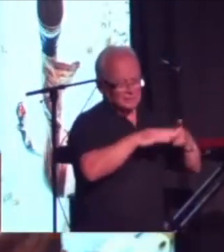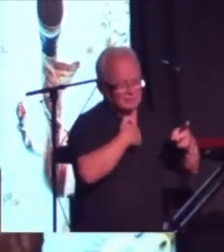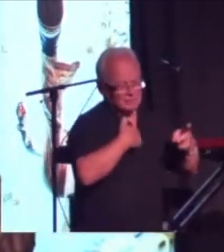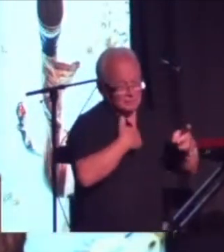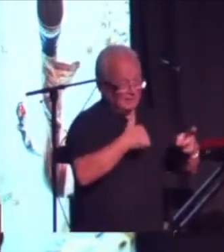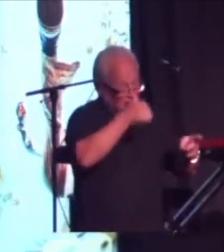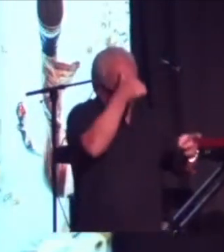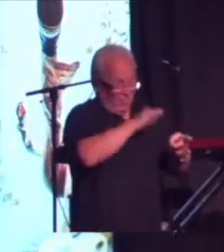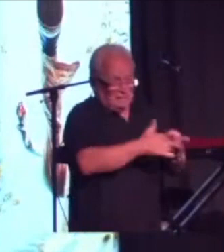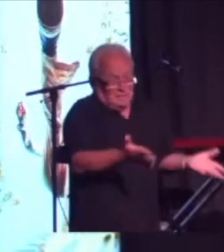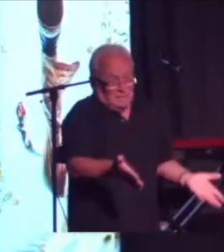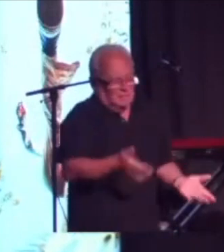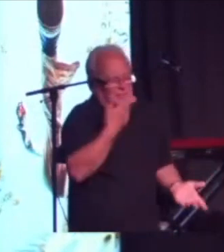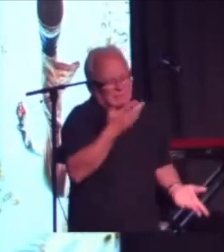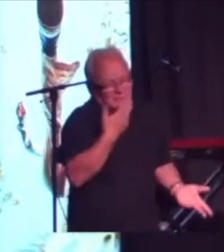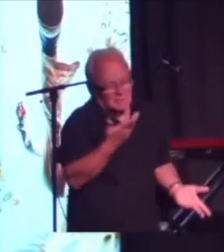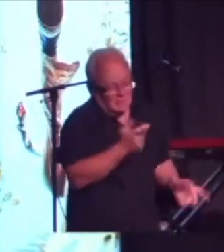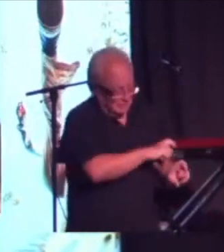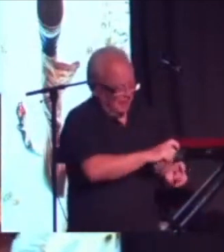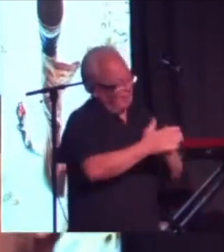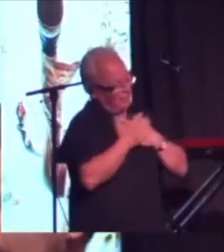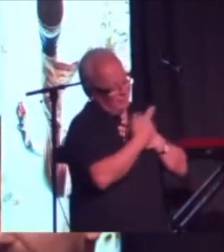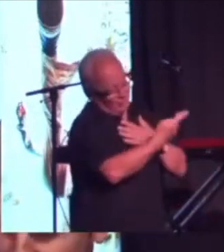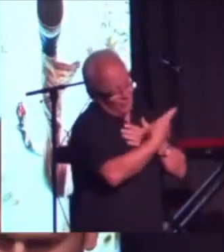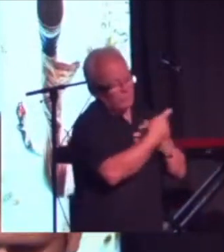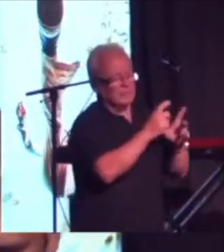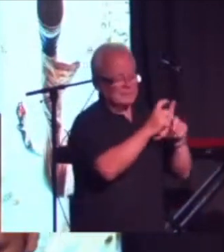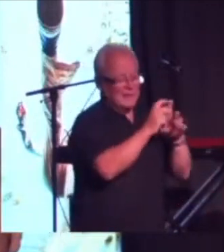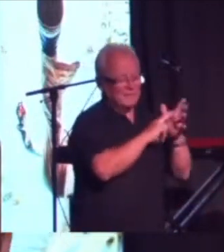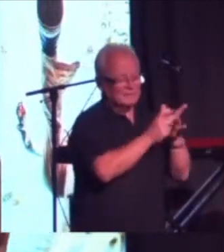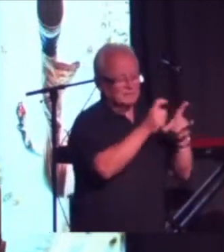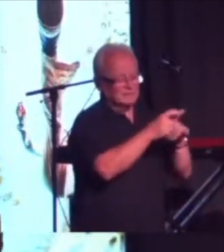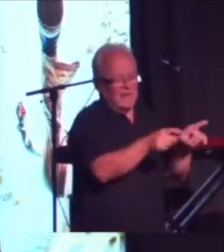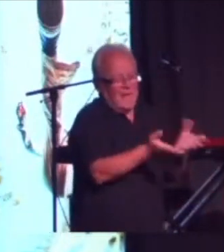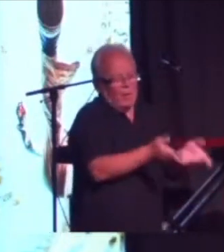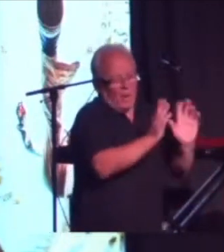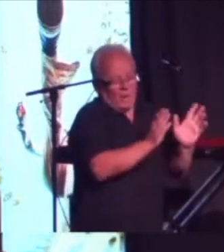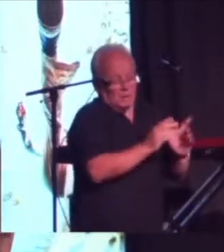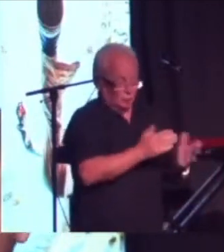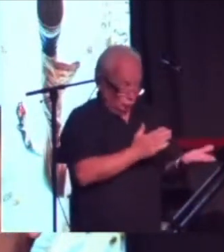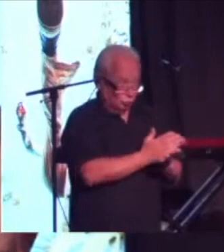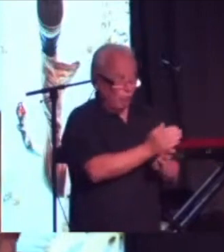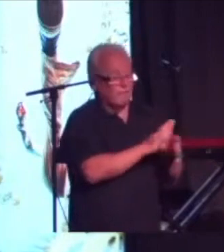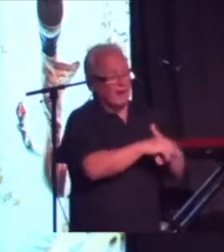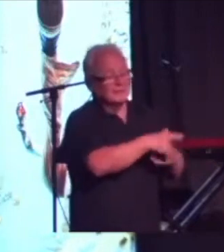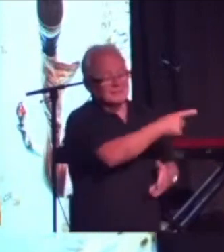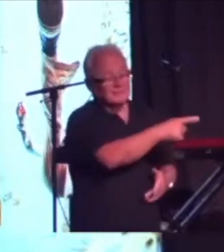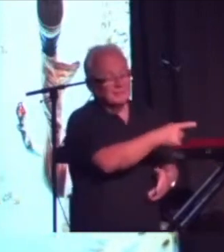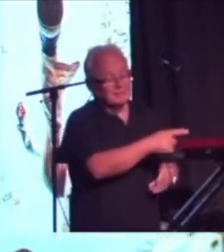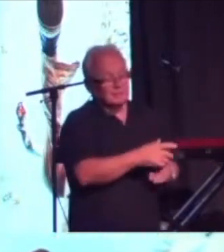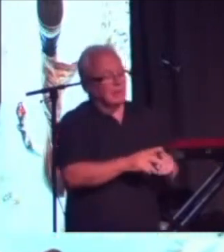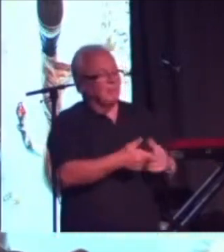in David's shadow, Jonathan loved David anyway. You see, a true friend